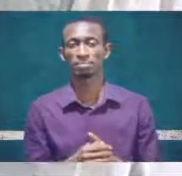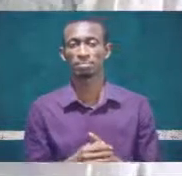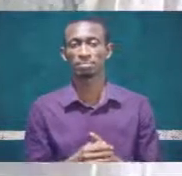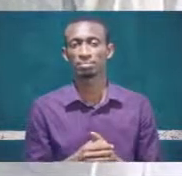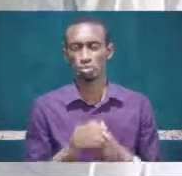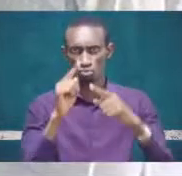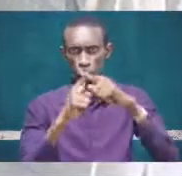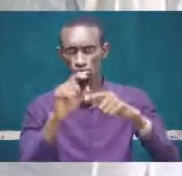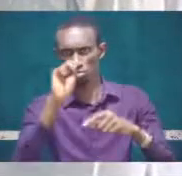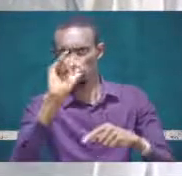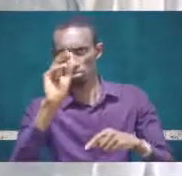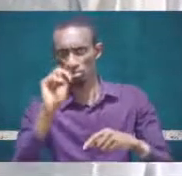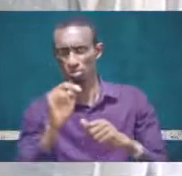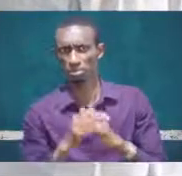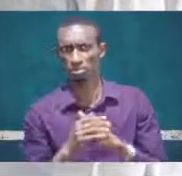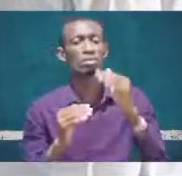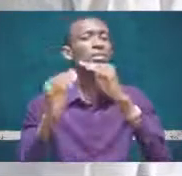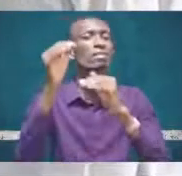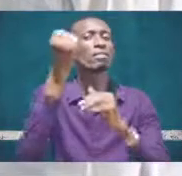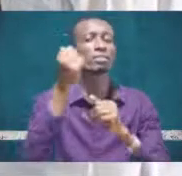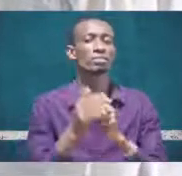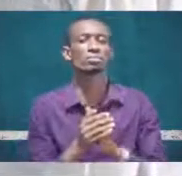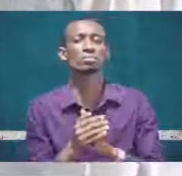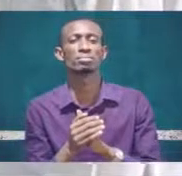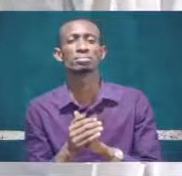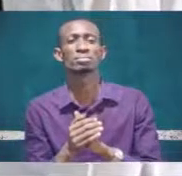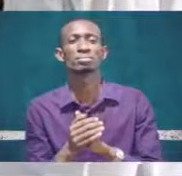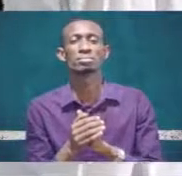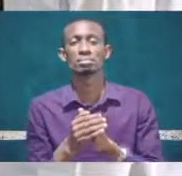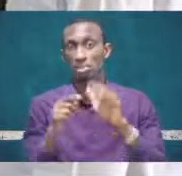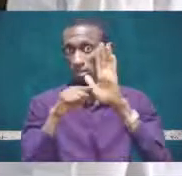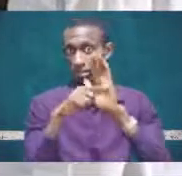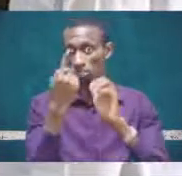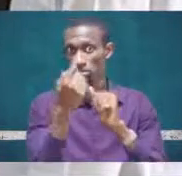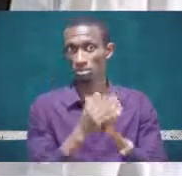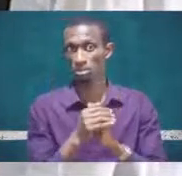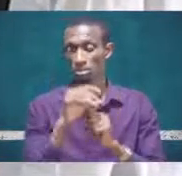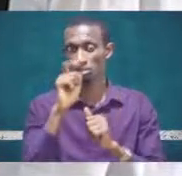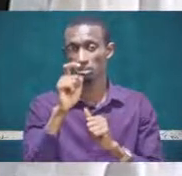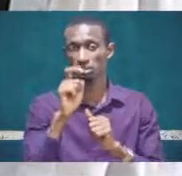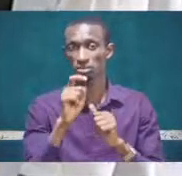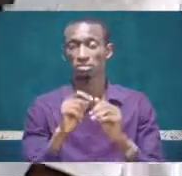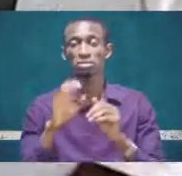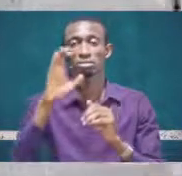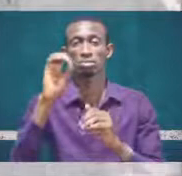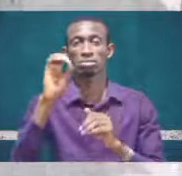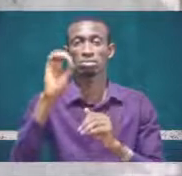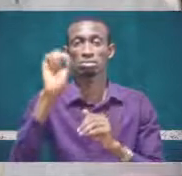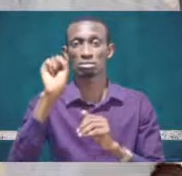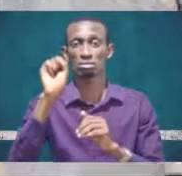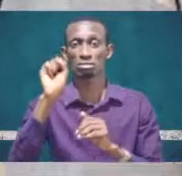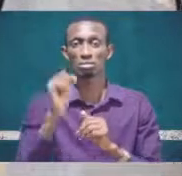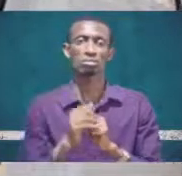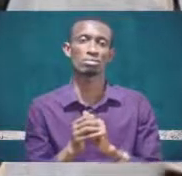times the sine of 5 minus 1 x times the cosine of x. Are